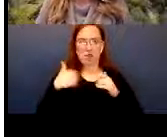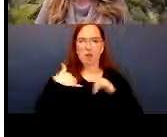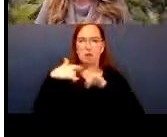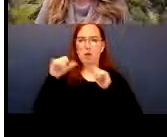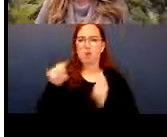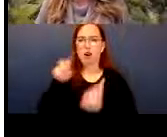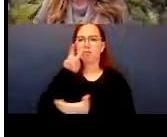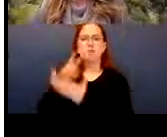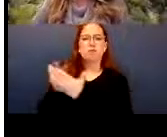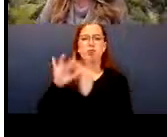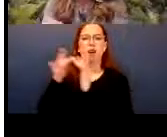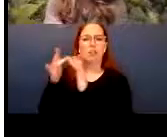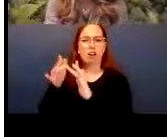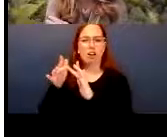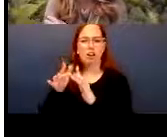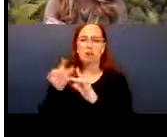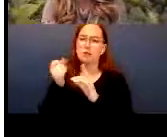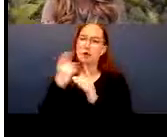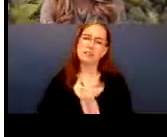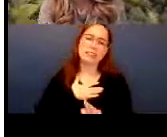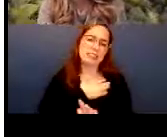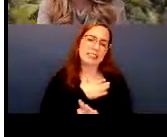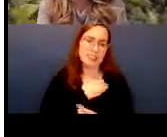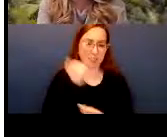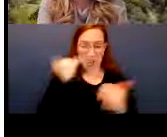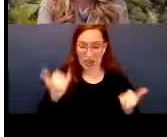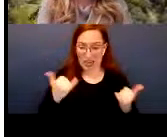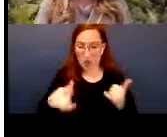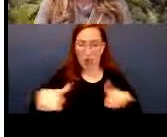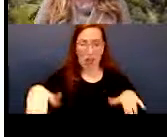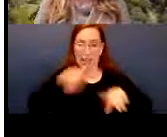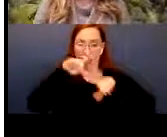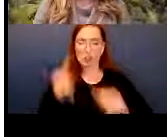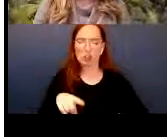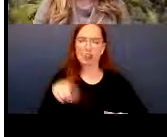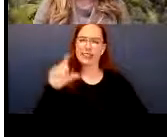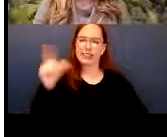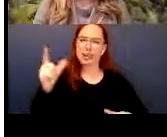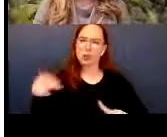But please do remember to take the survey if you don't get around to answering the questions tonight.